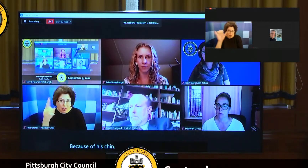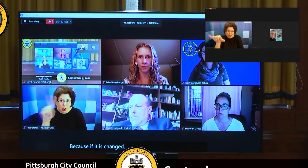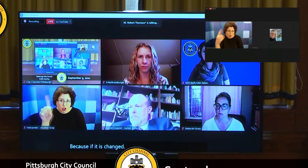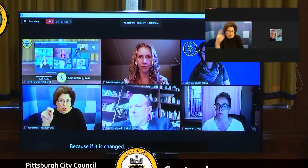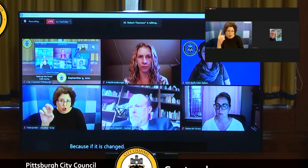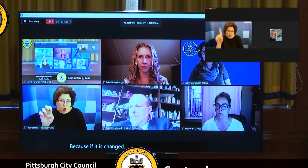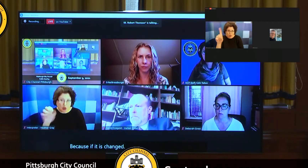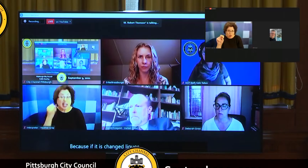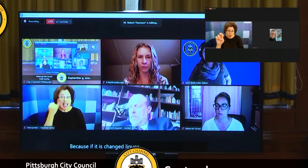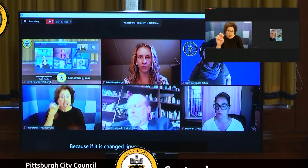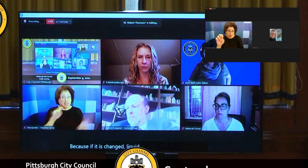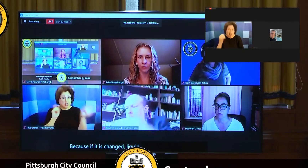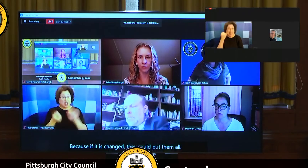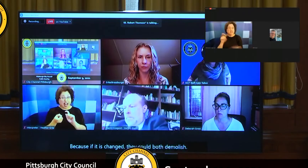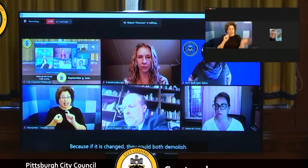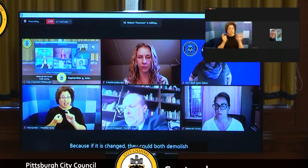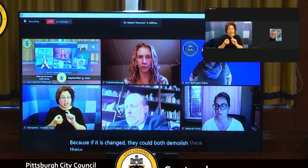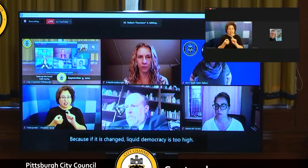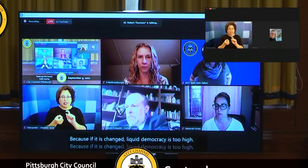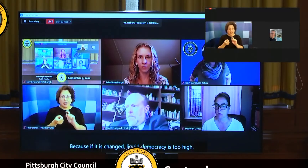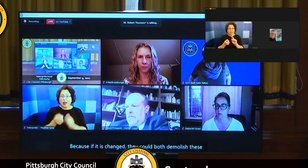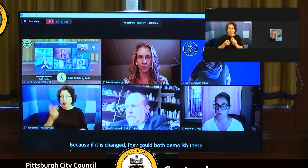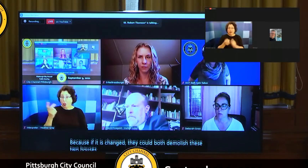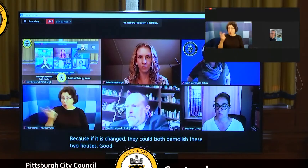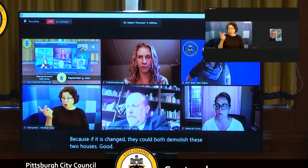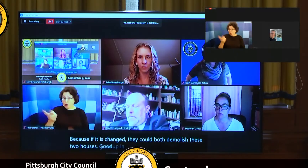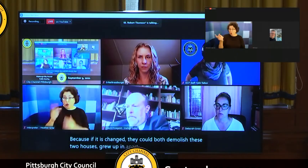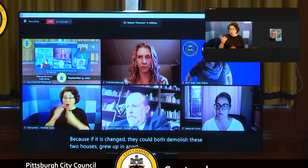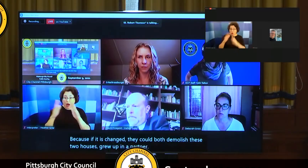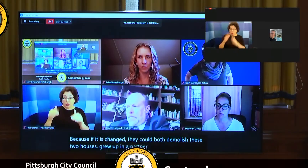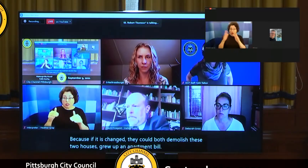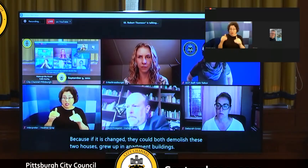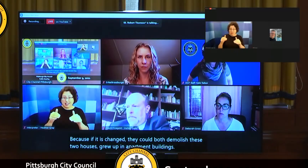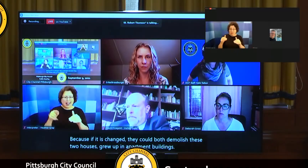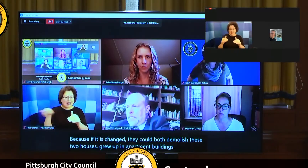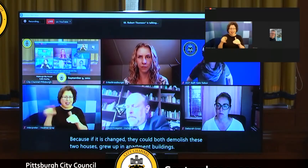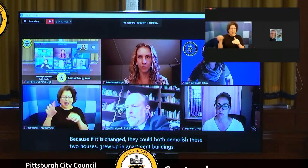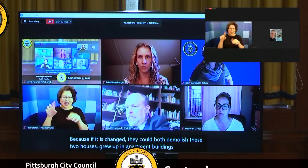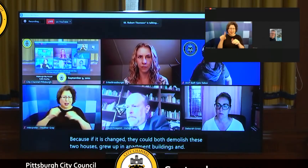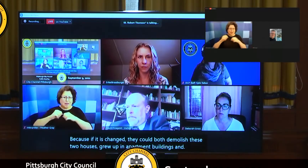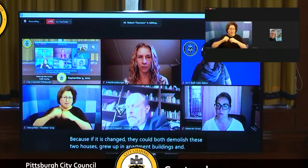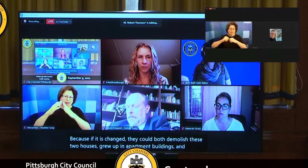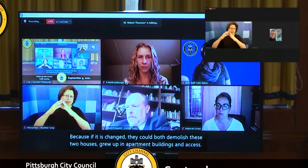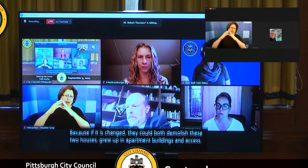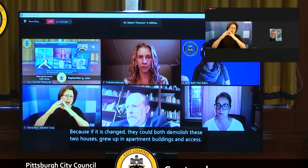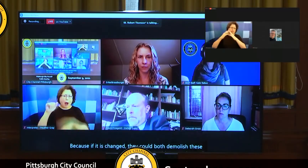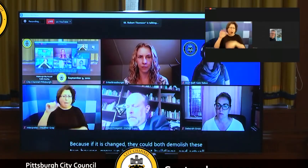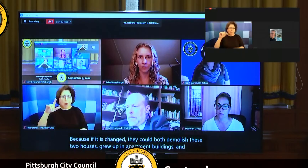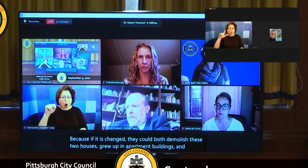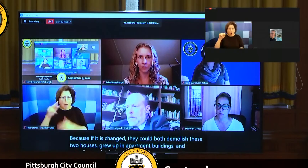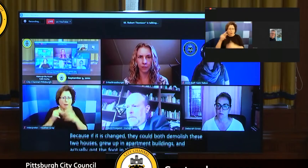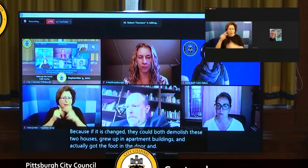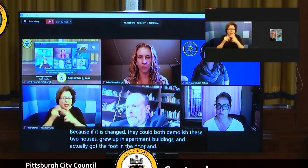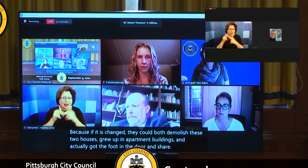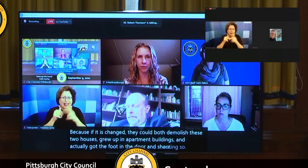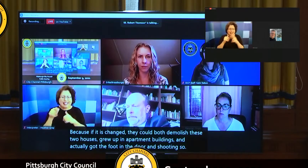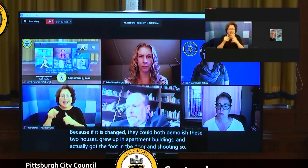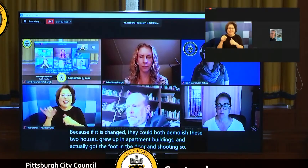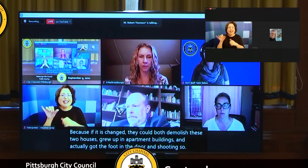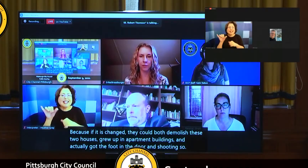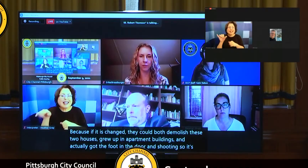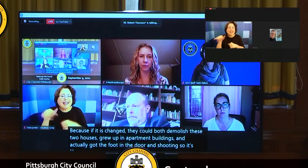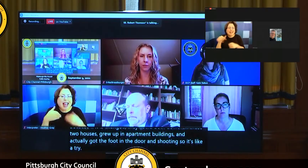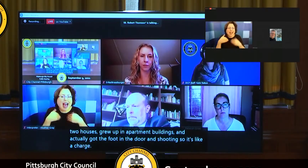they could demolish these 2 houses, put up in apartment buildings. In essence, they've got their foot in the door in Shadyside. It's like a